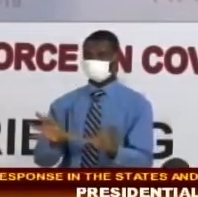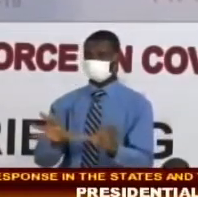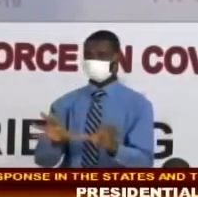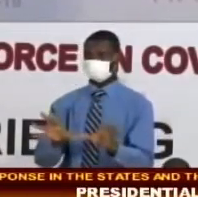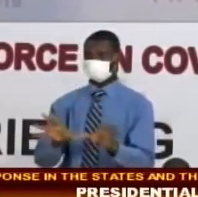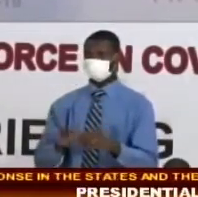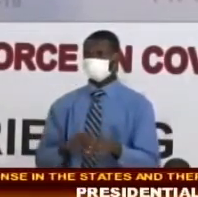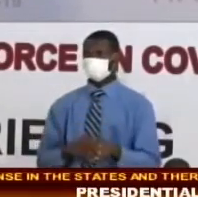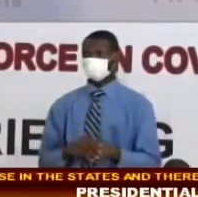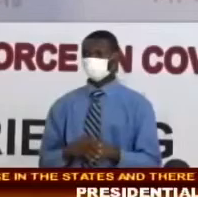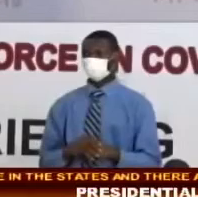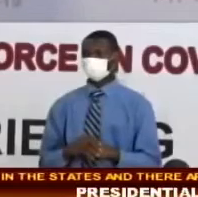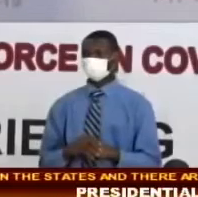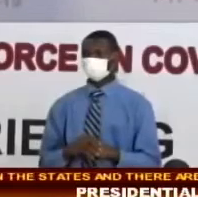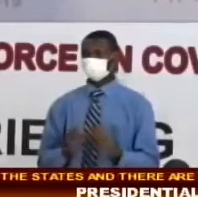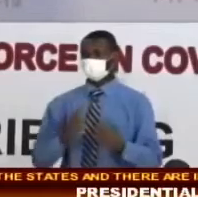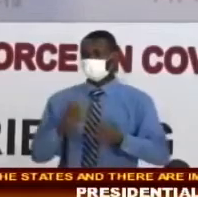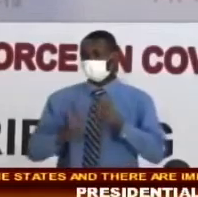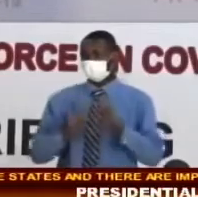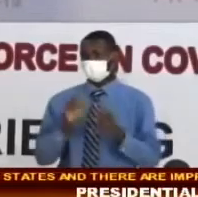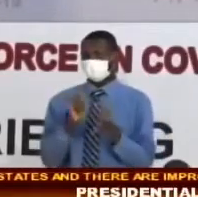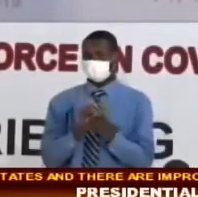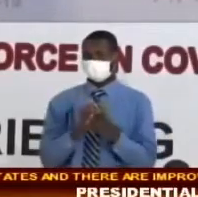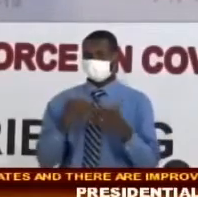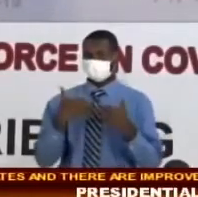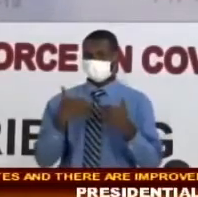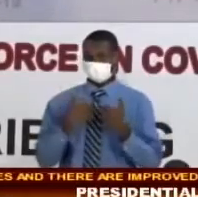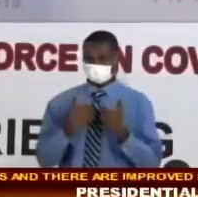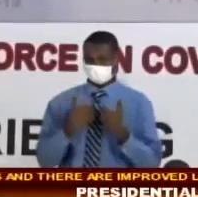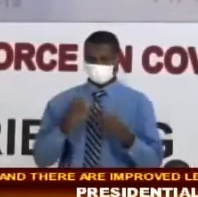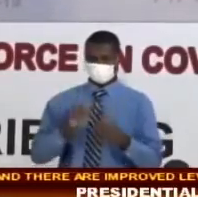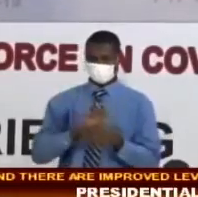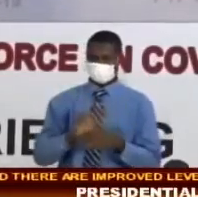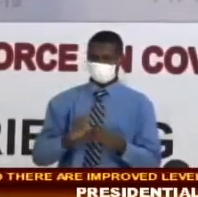That is, those who had been treated and